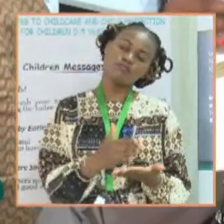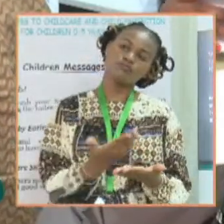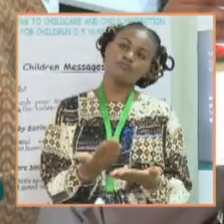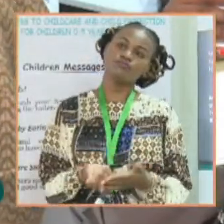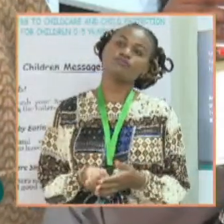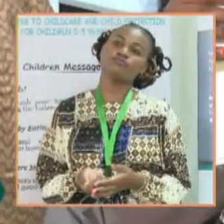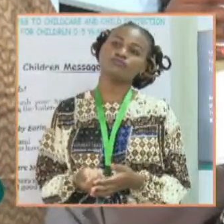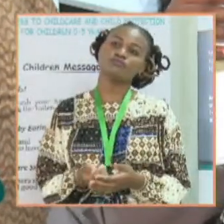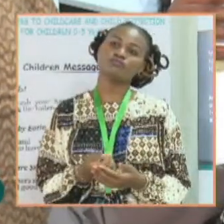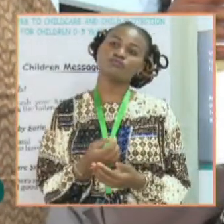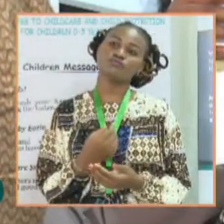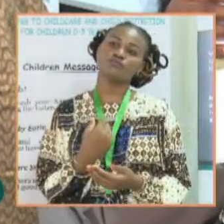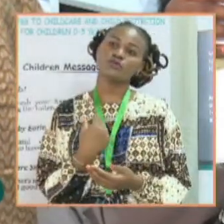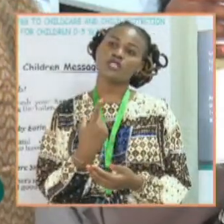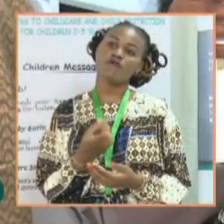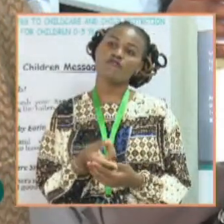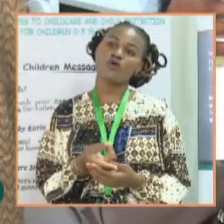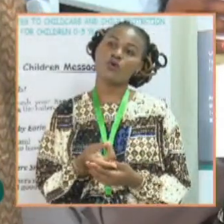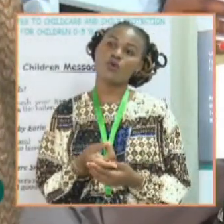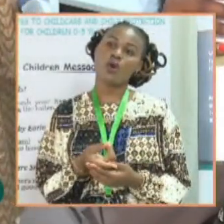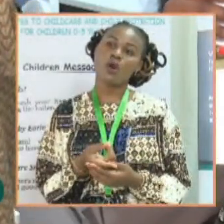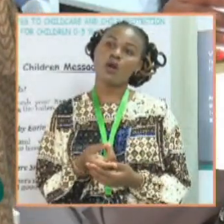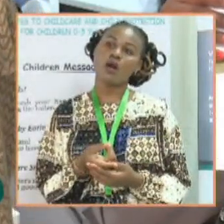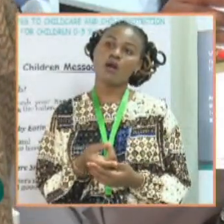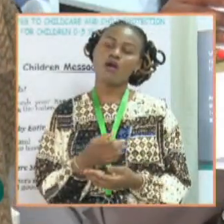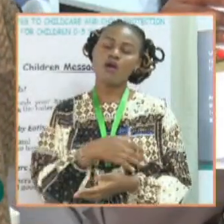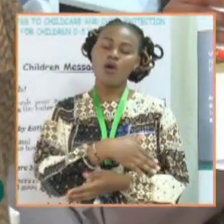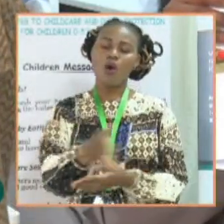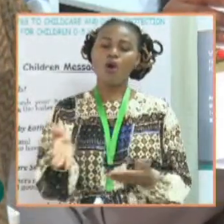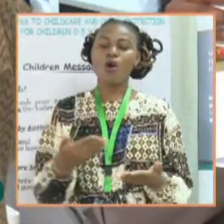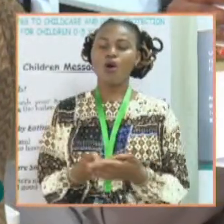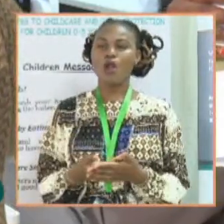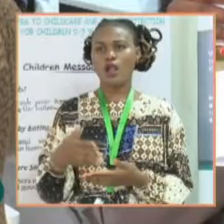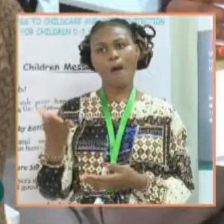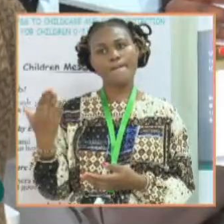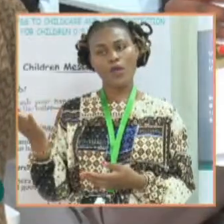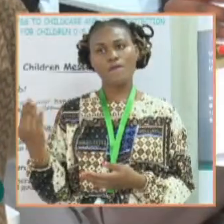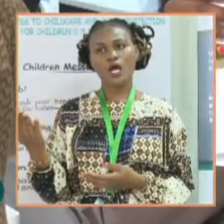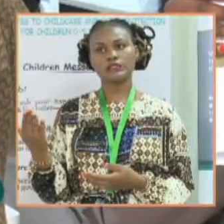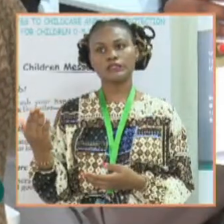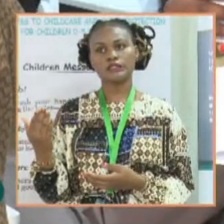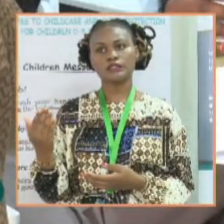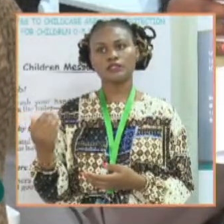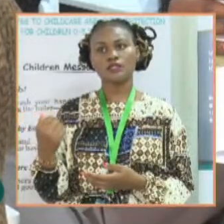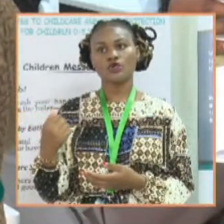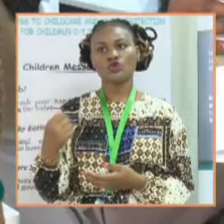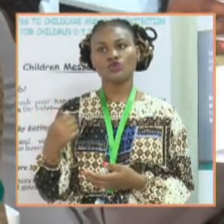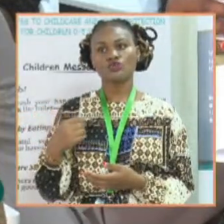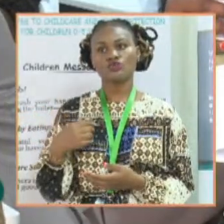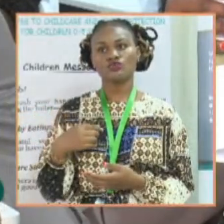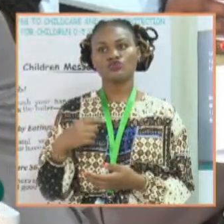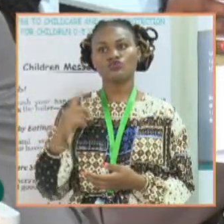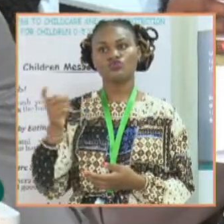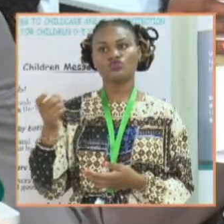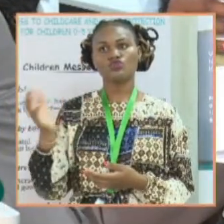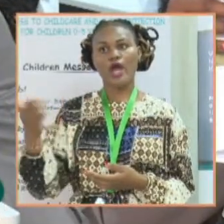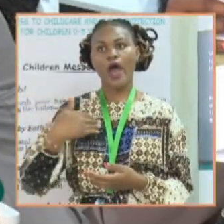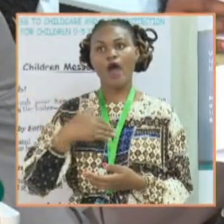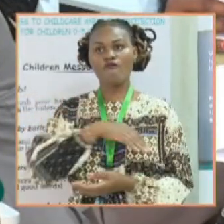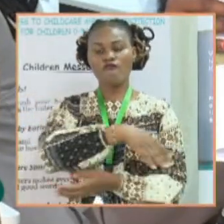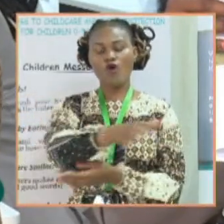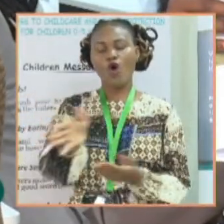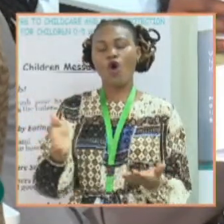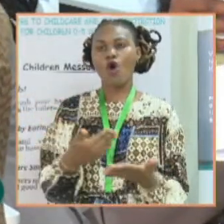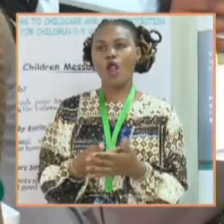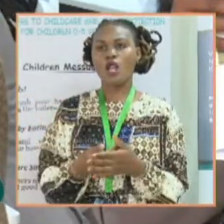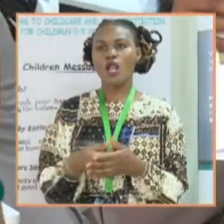they mind the document, I'm not seeing where they are actually pointing us to the institutional arrangements that are there